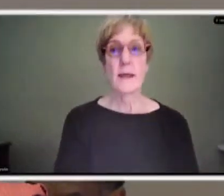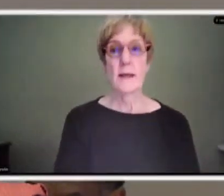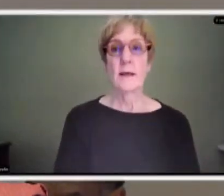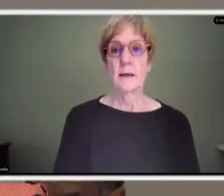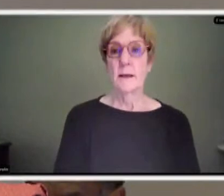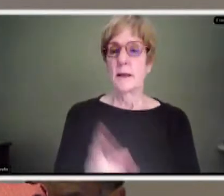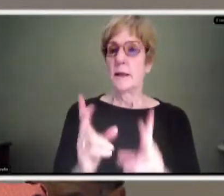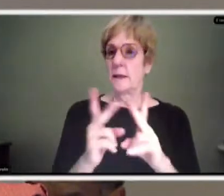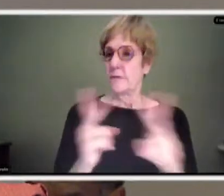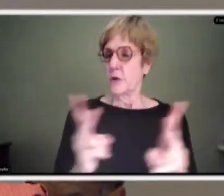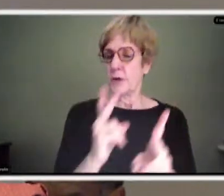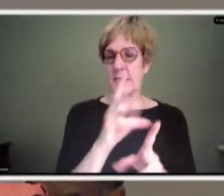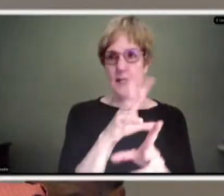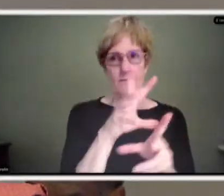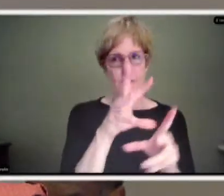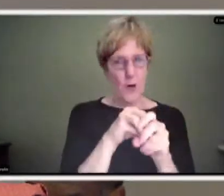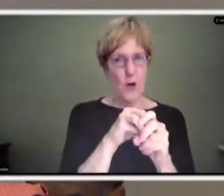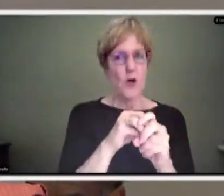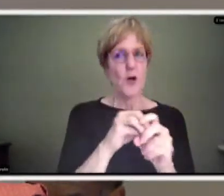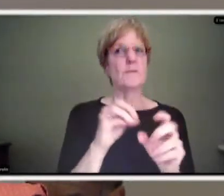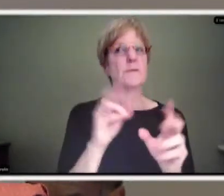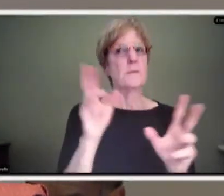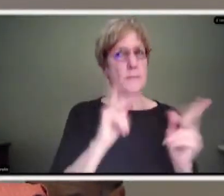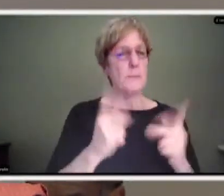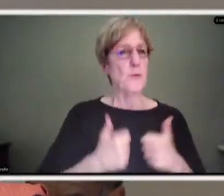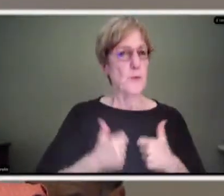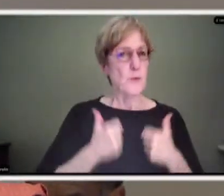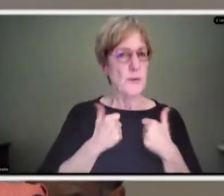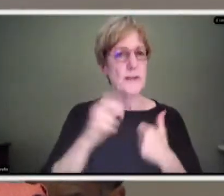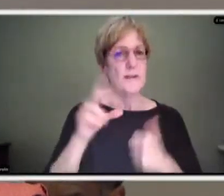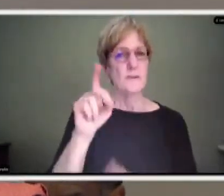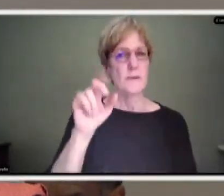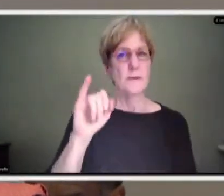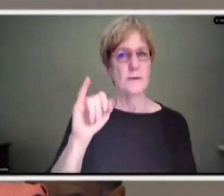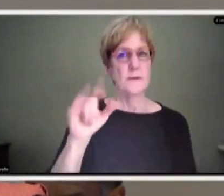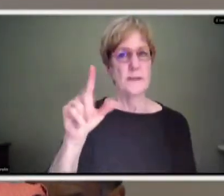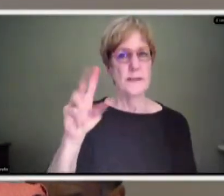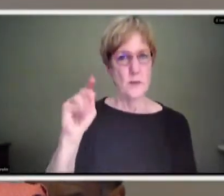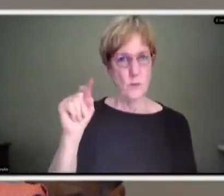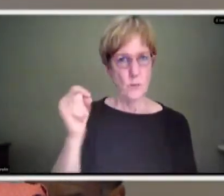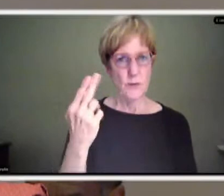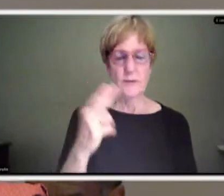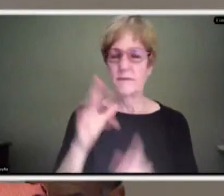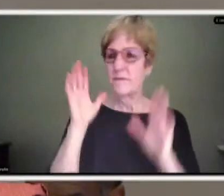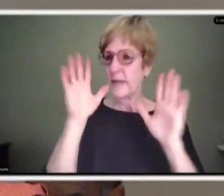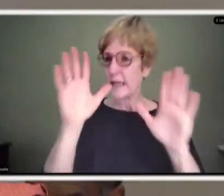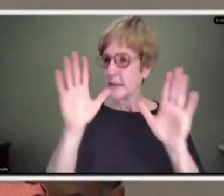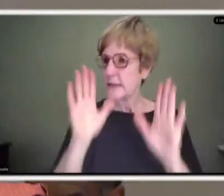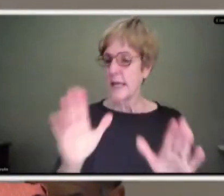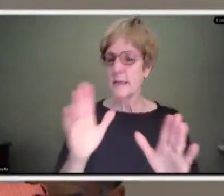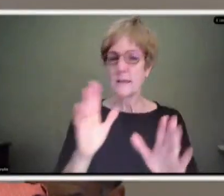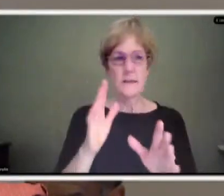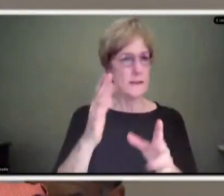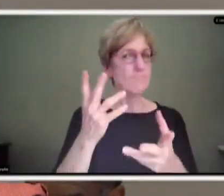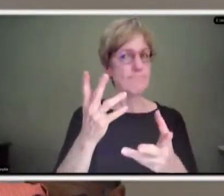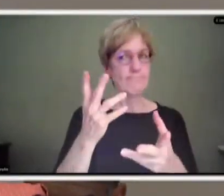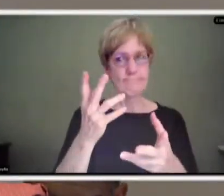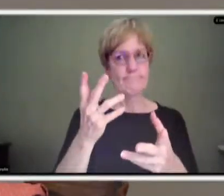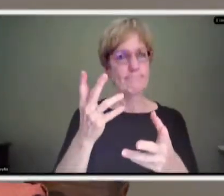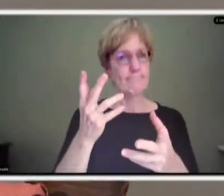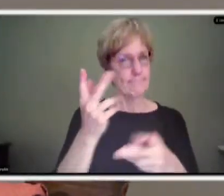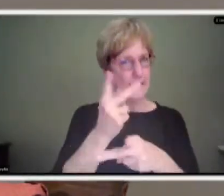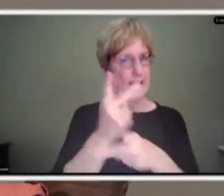involved constituents in Dilworth Community Association. They're fantastic stewards, and so I'm looking forward to